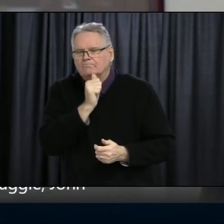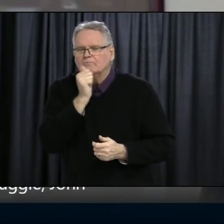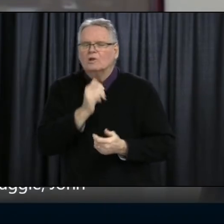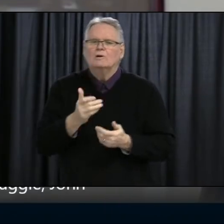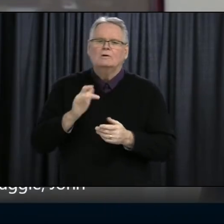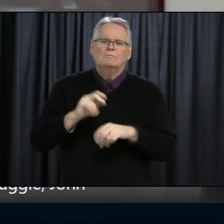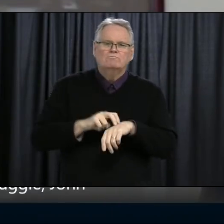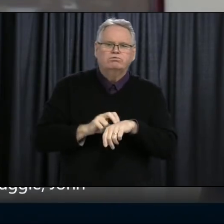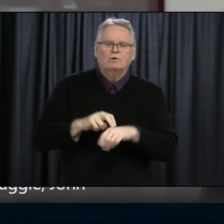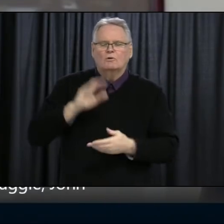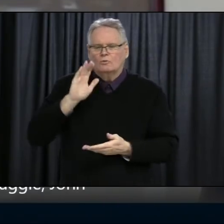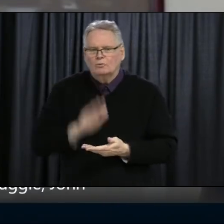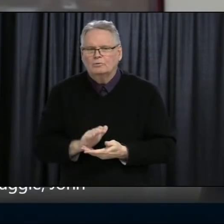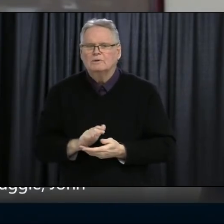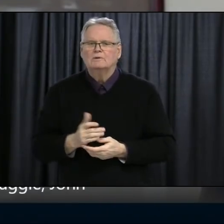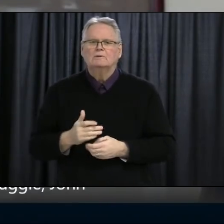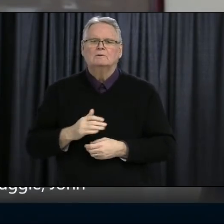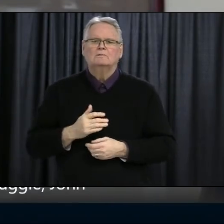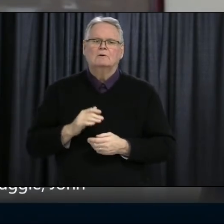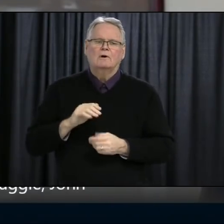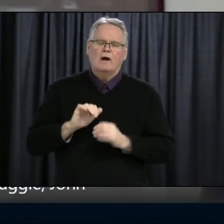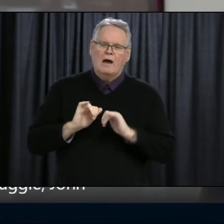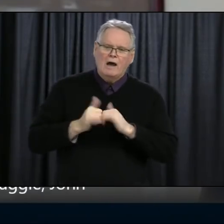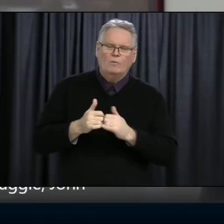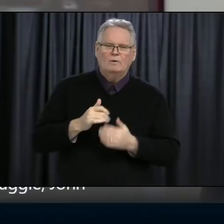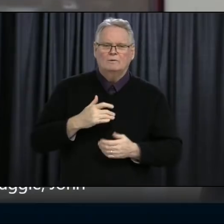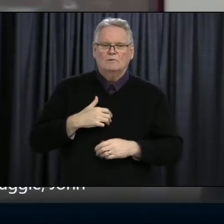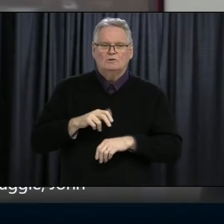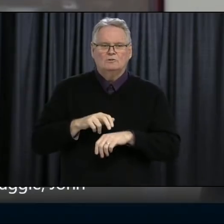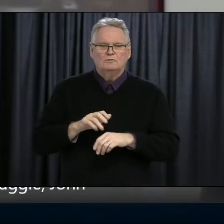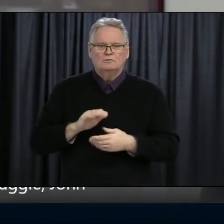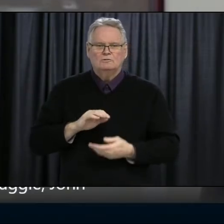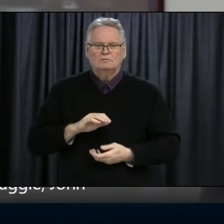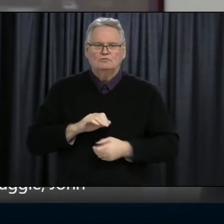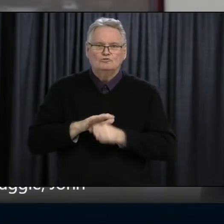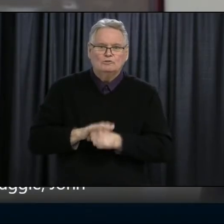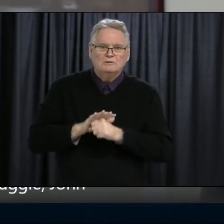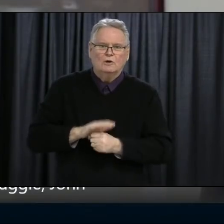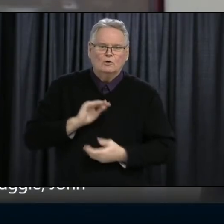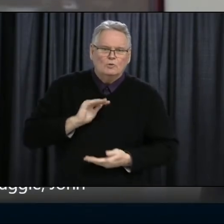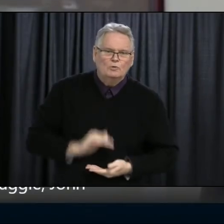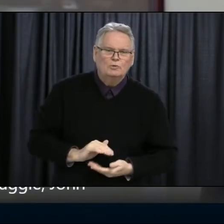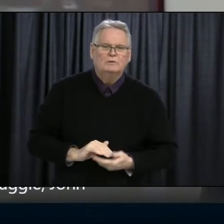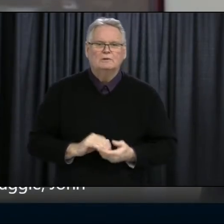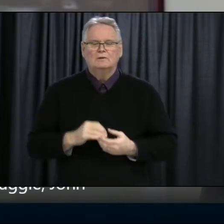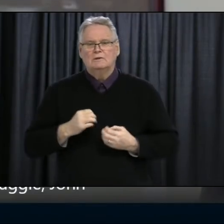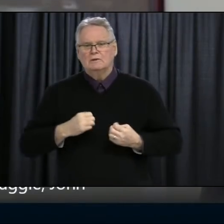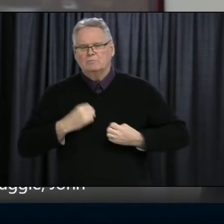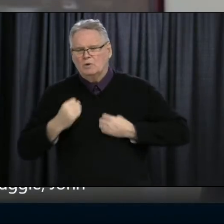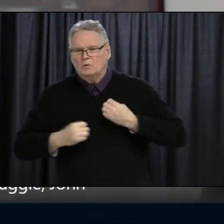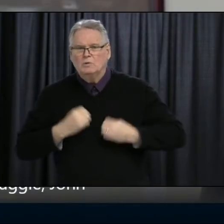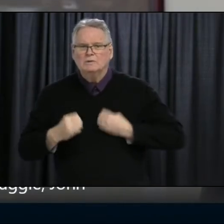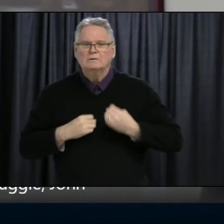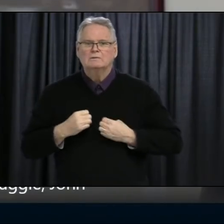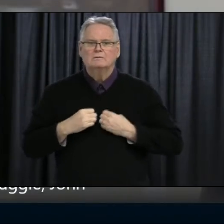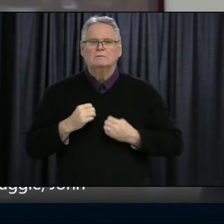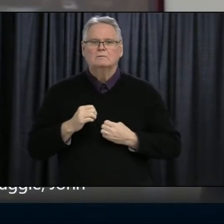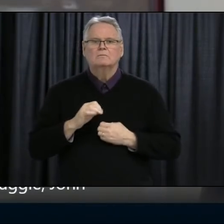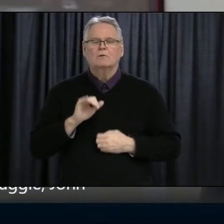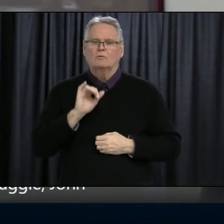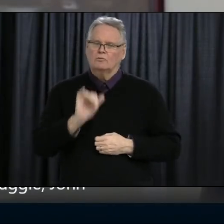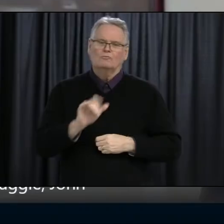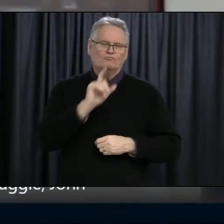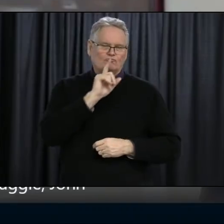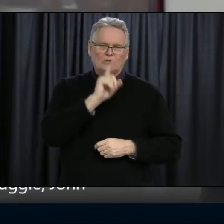of anxiousness that you find yourself in. All those emotions are perfectly normal, and they will pass.